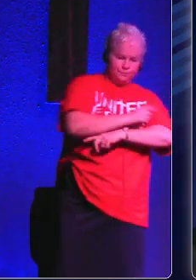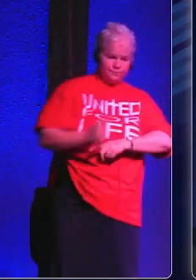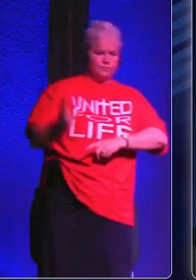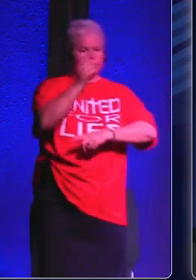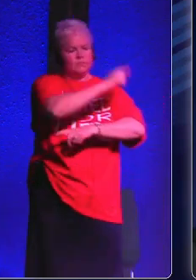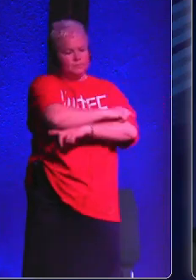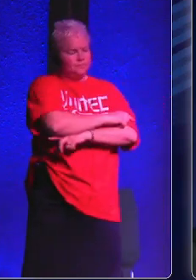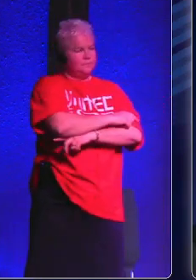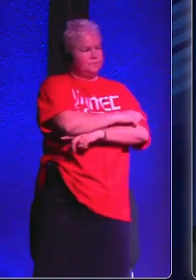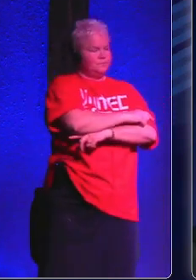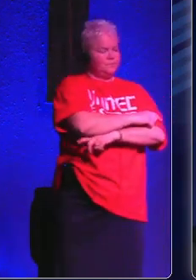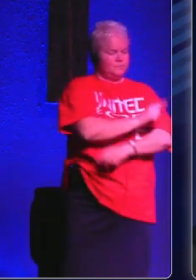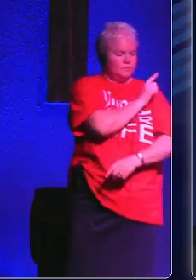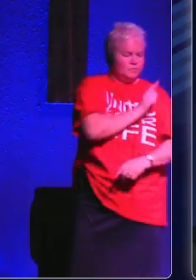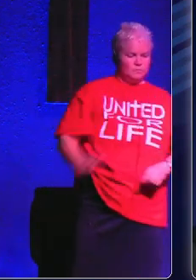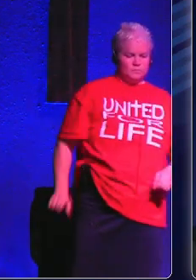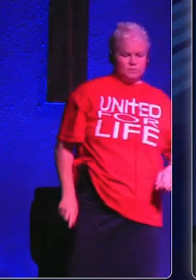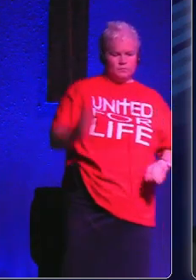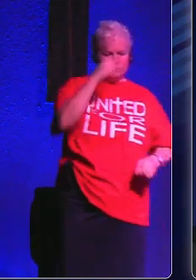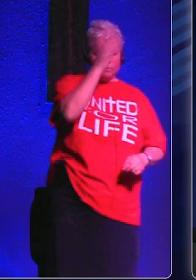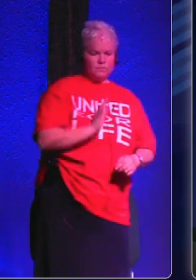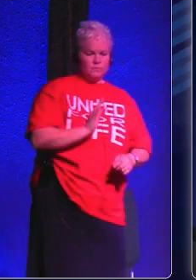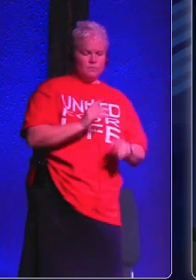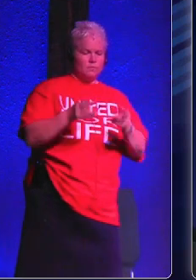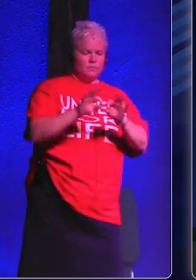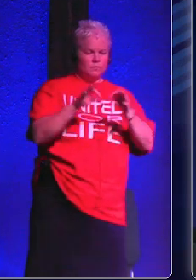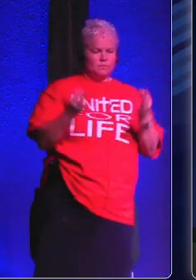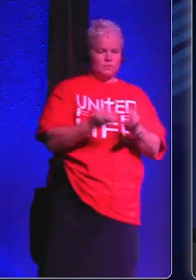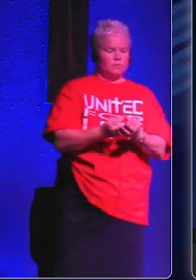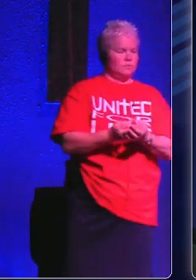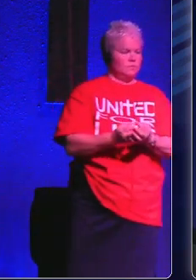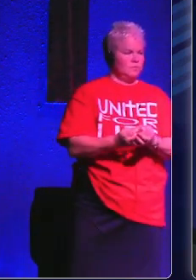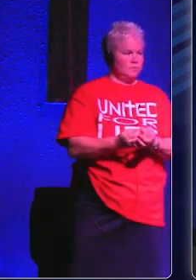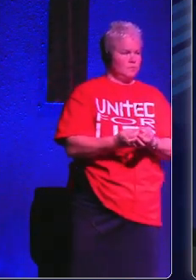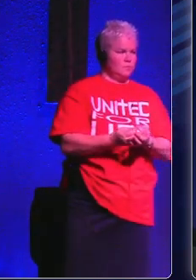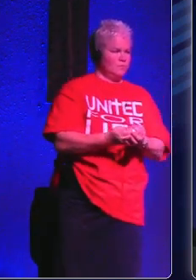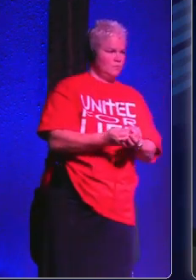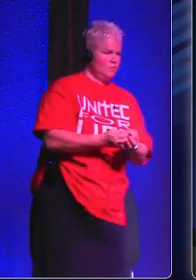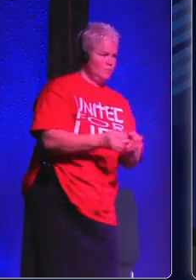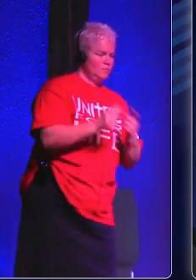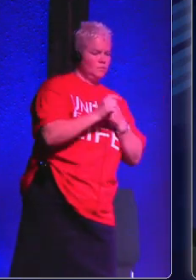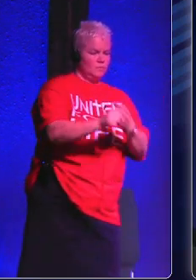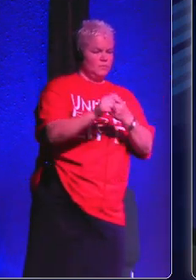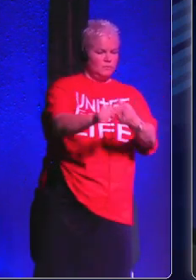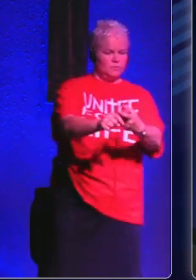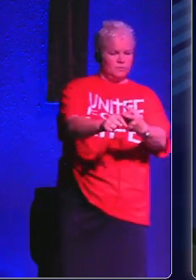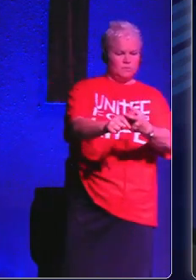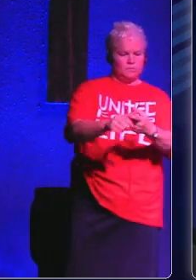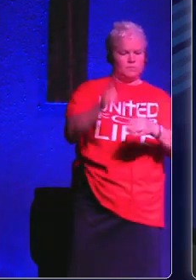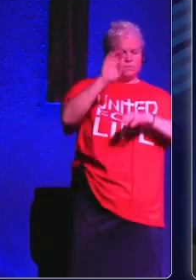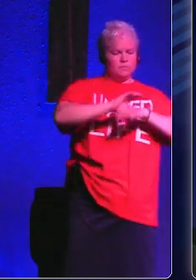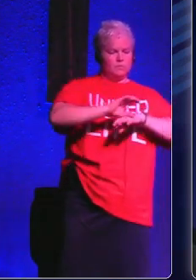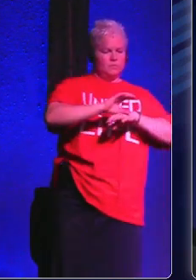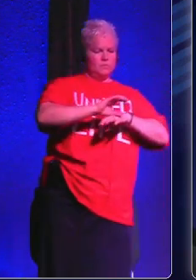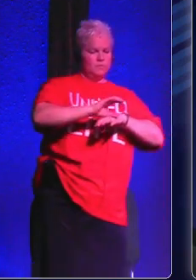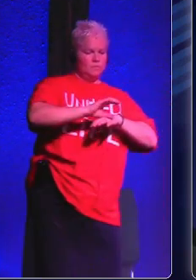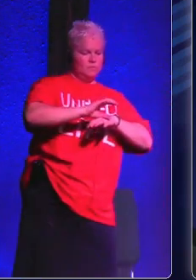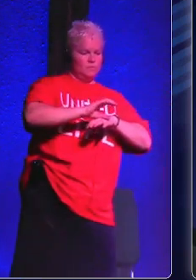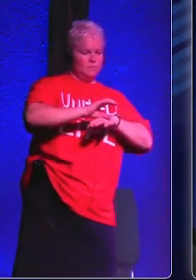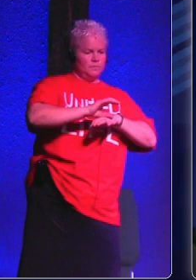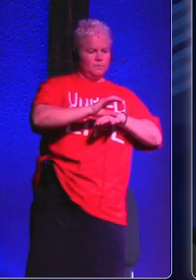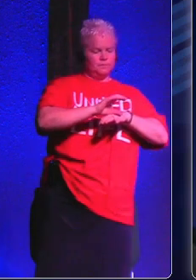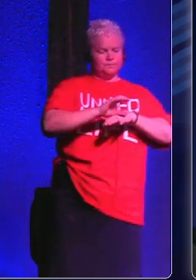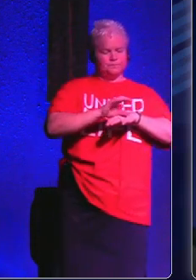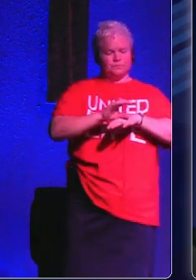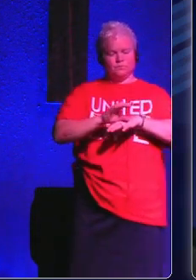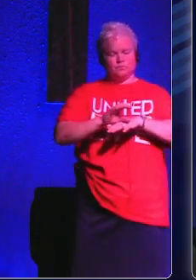each other. So Lord God, we lift the family up as well. Lord God, we lift this body up. We lift this